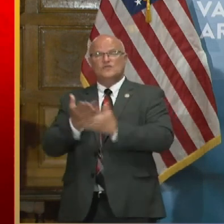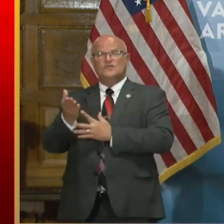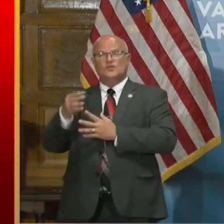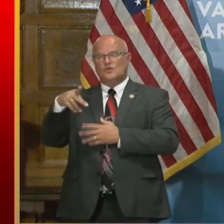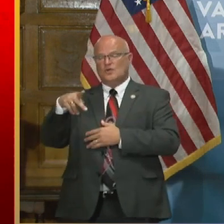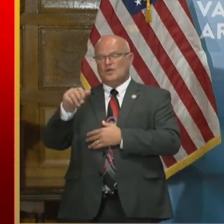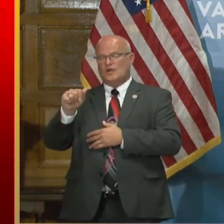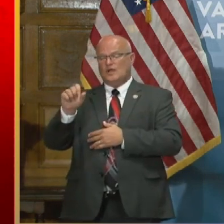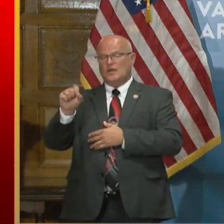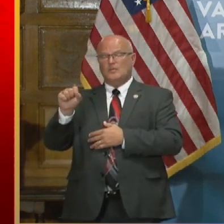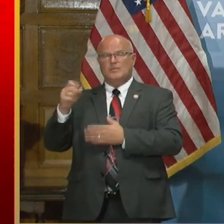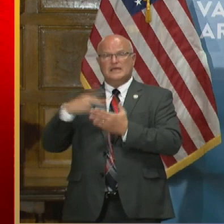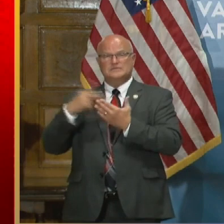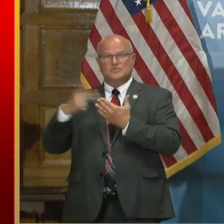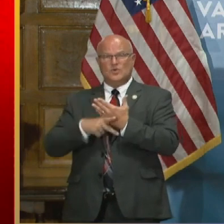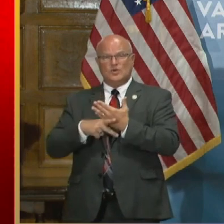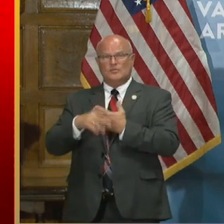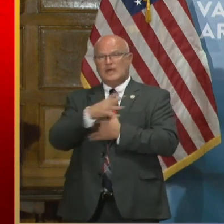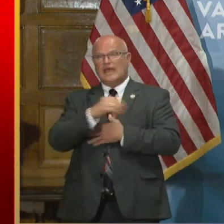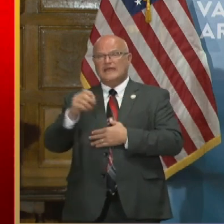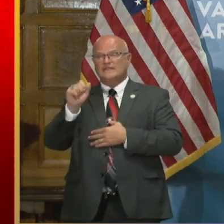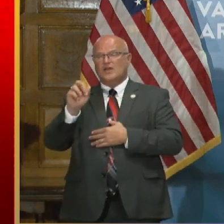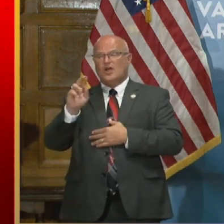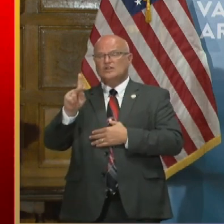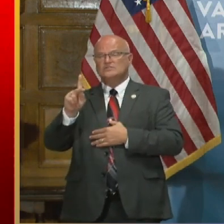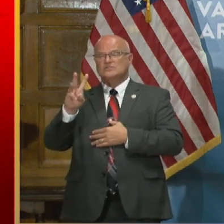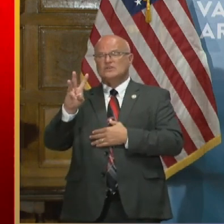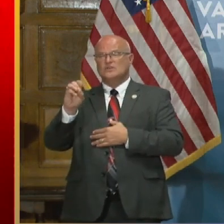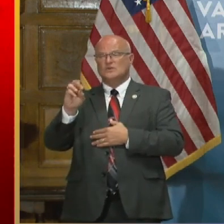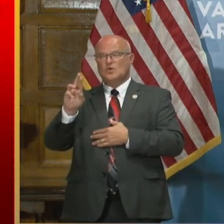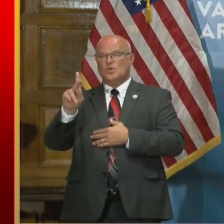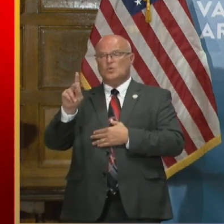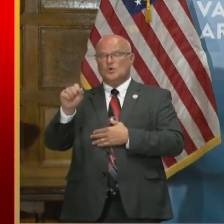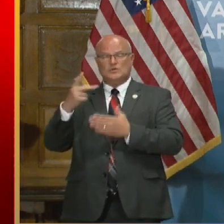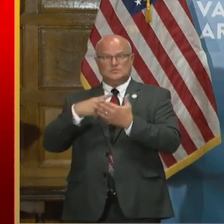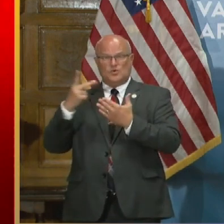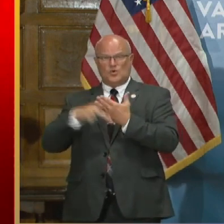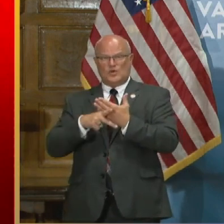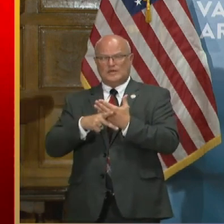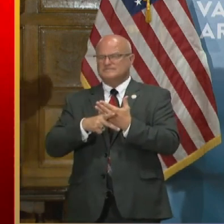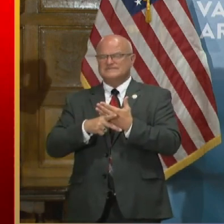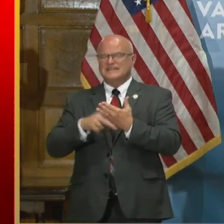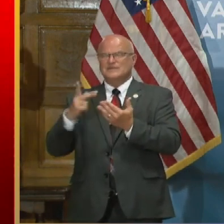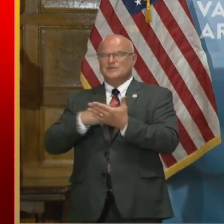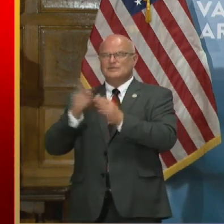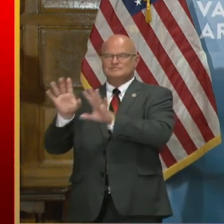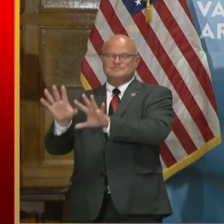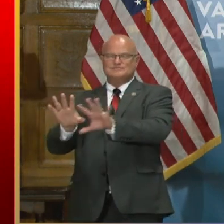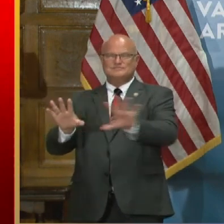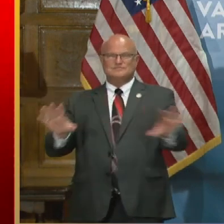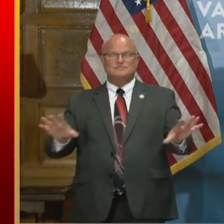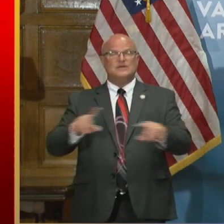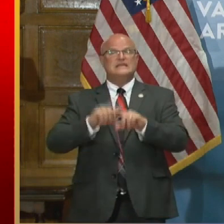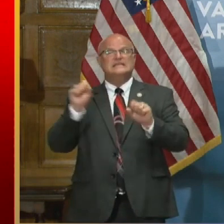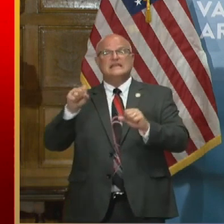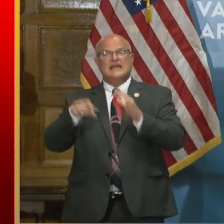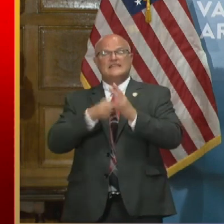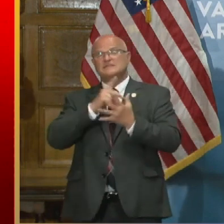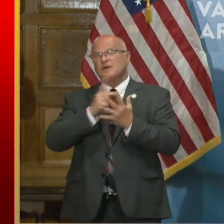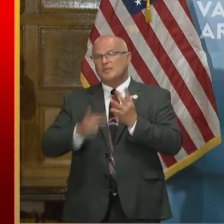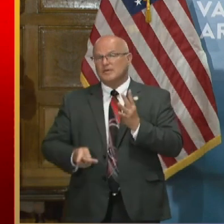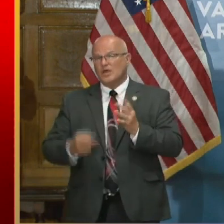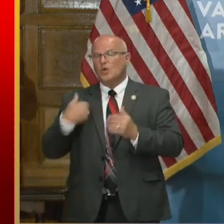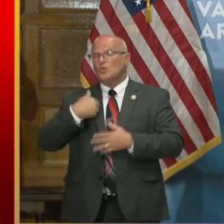PASS program and through our Arkansas Works program, but those are different. They have different programs through which they're served, but yes, for this